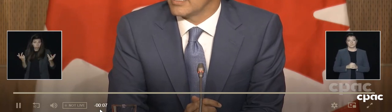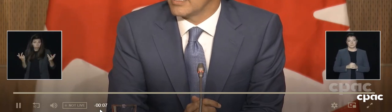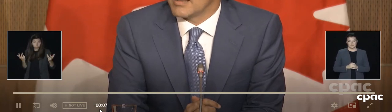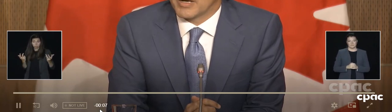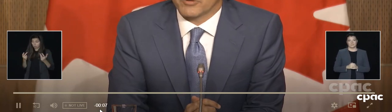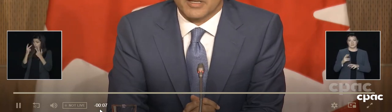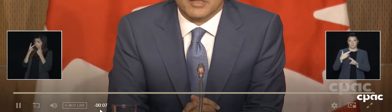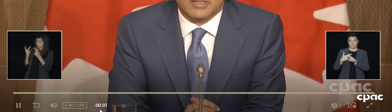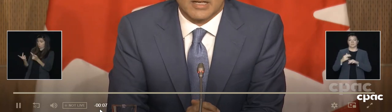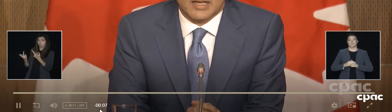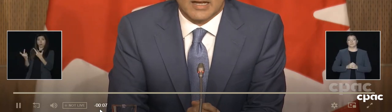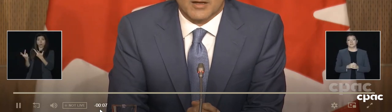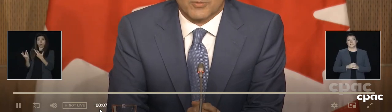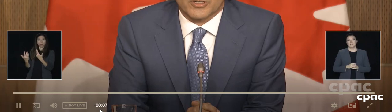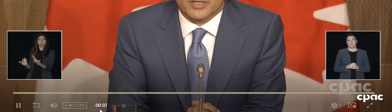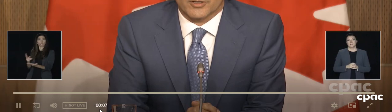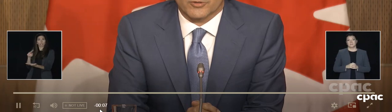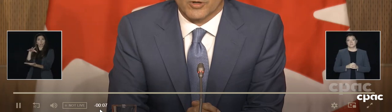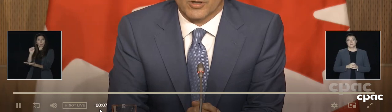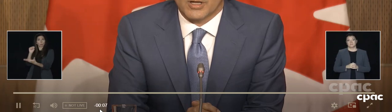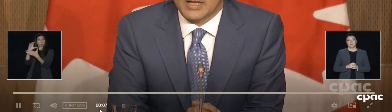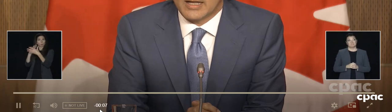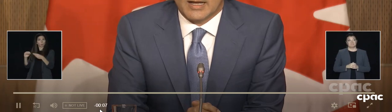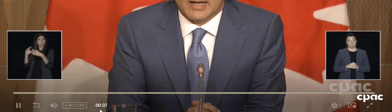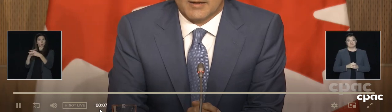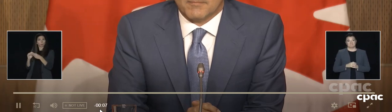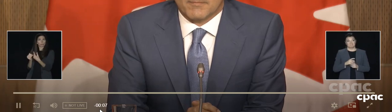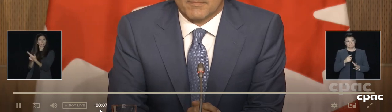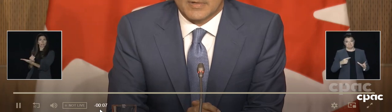reports about this particular role.